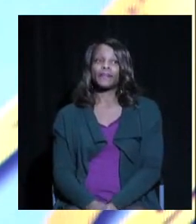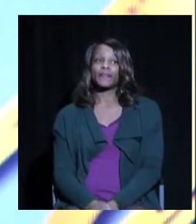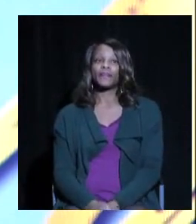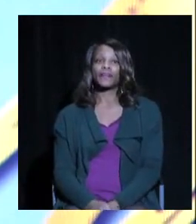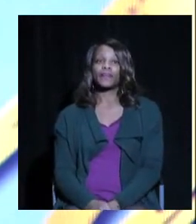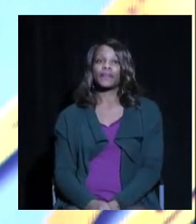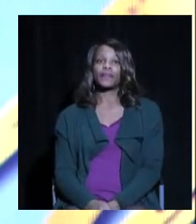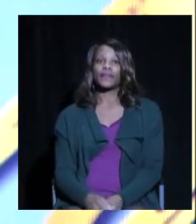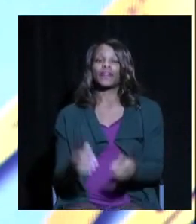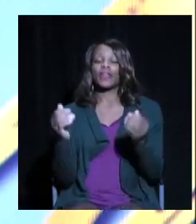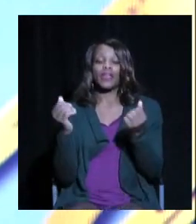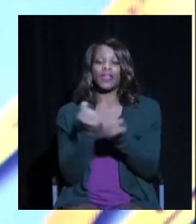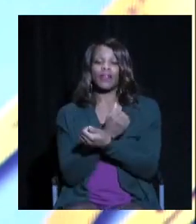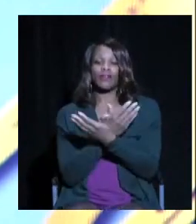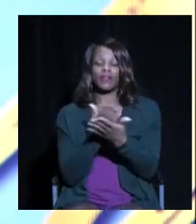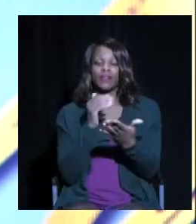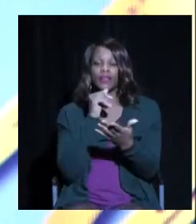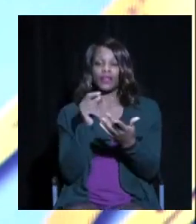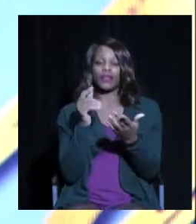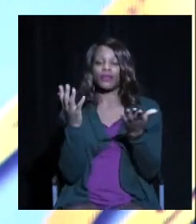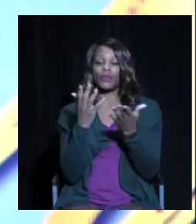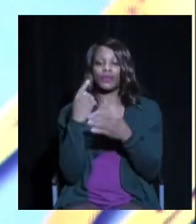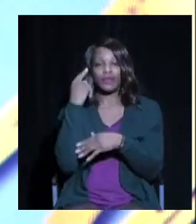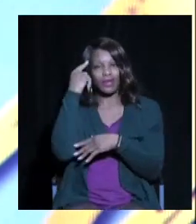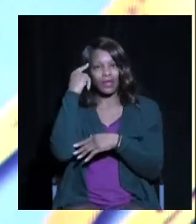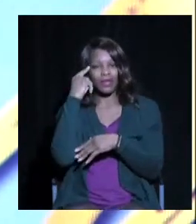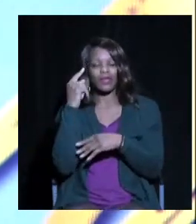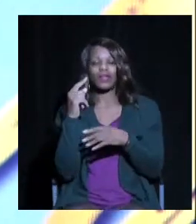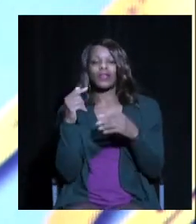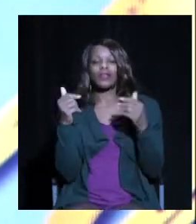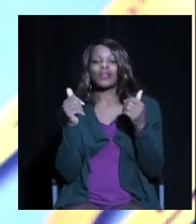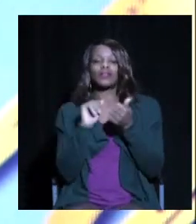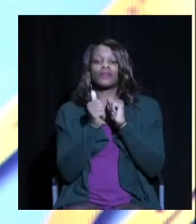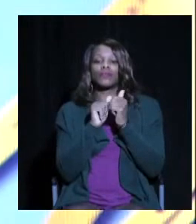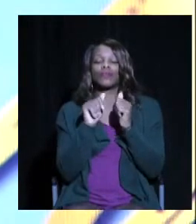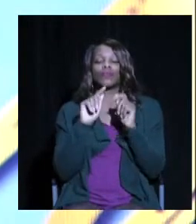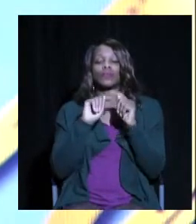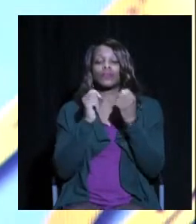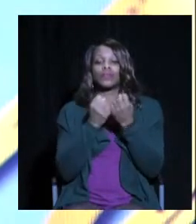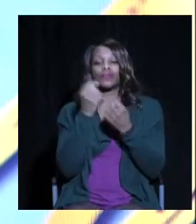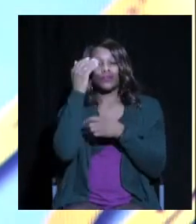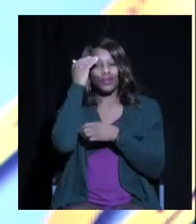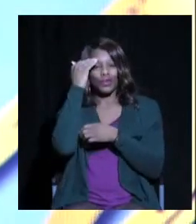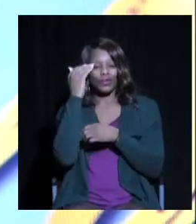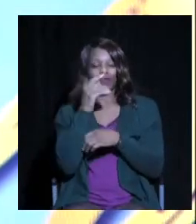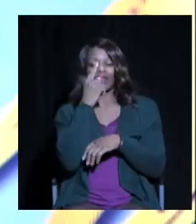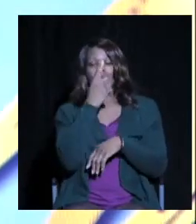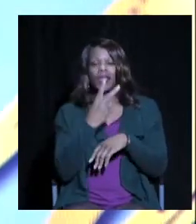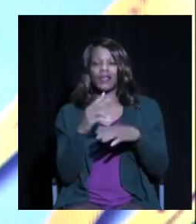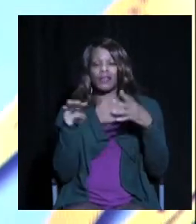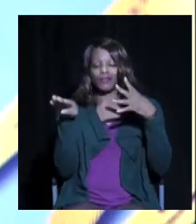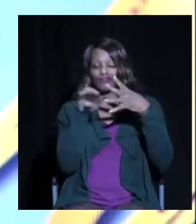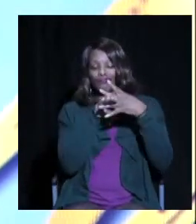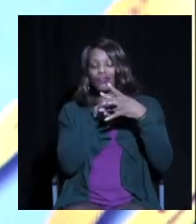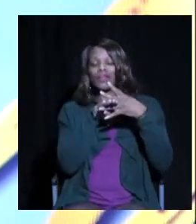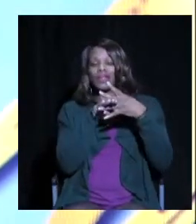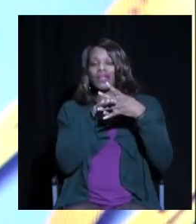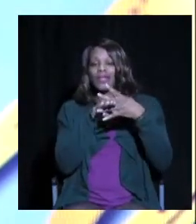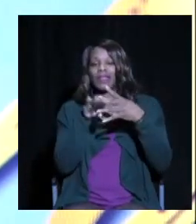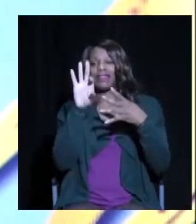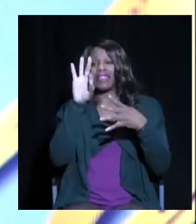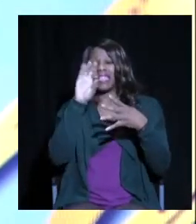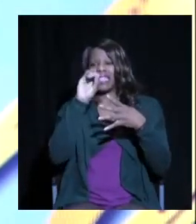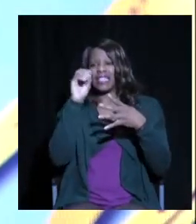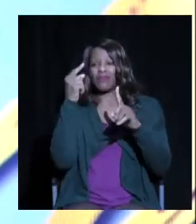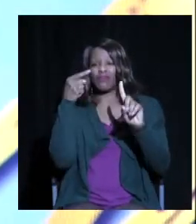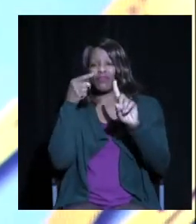always as they seem. Sports teams know this. You ever see at halftime a team, even if they are by 90 points, the reporter says,